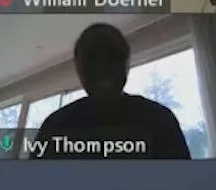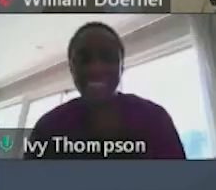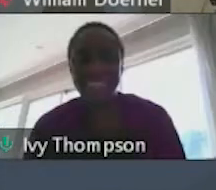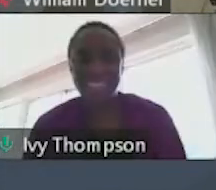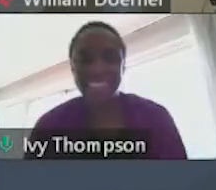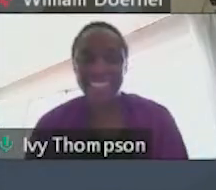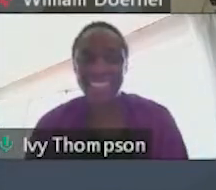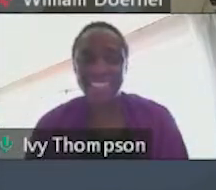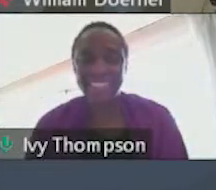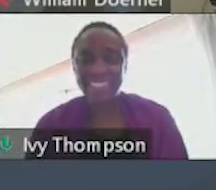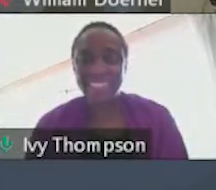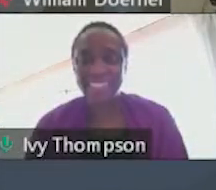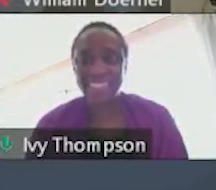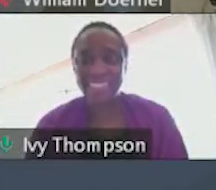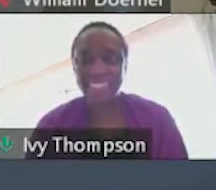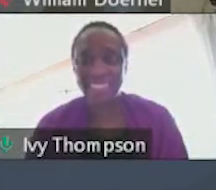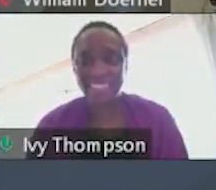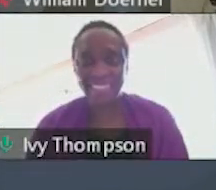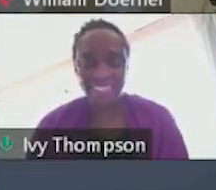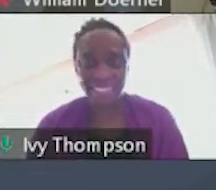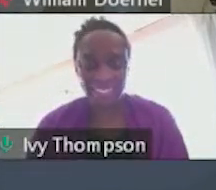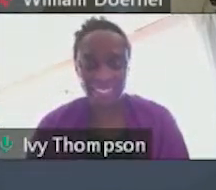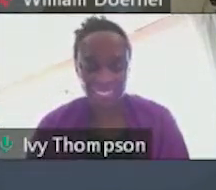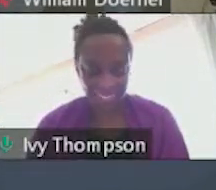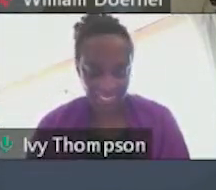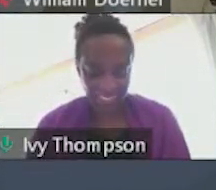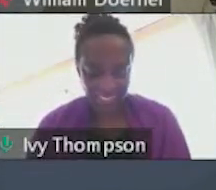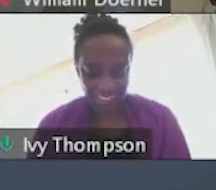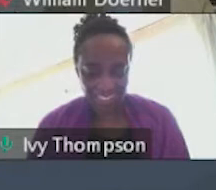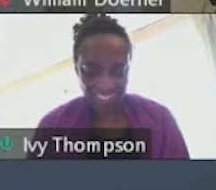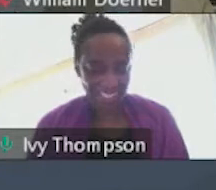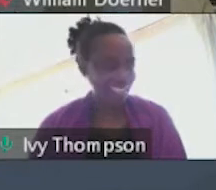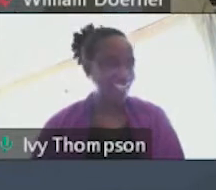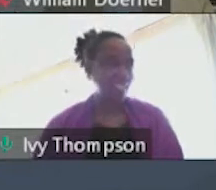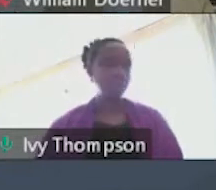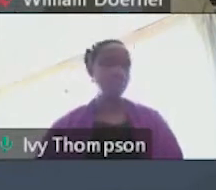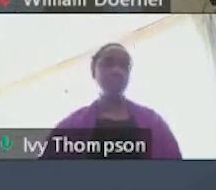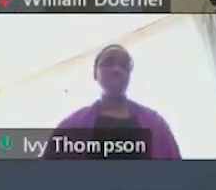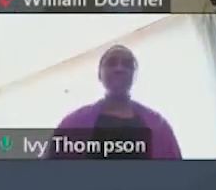Lynn Brooks, are you on? Okay, thank you. Yes, I am. Okay, fine. Okay, good. Ms. Thompson, you're on.